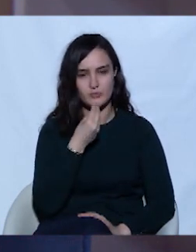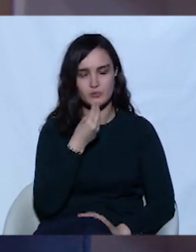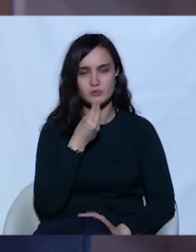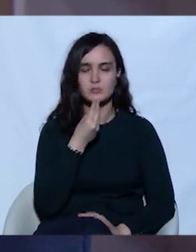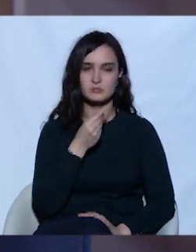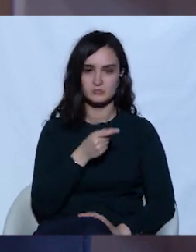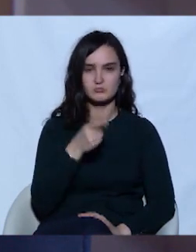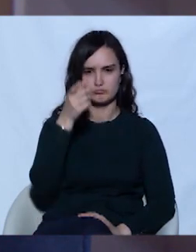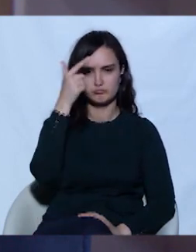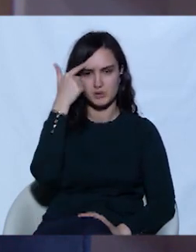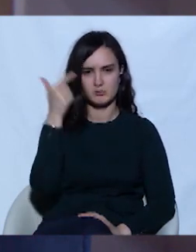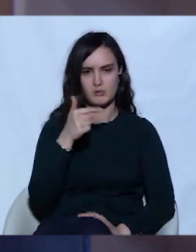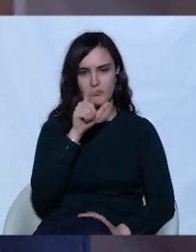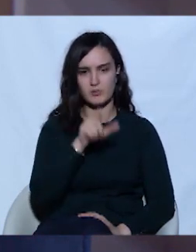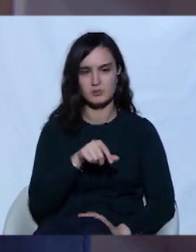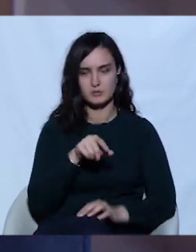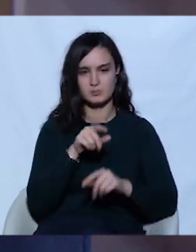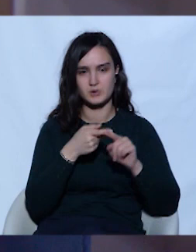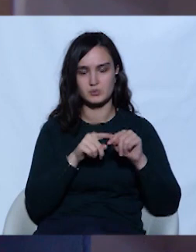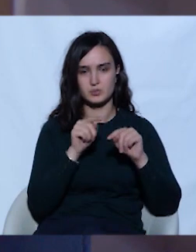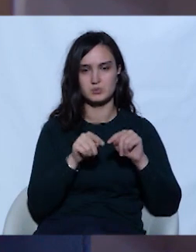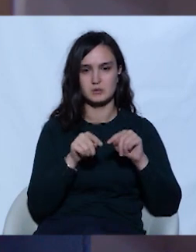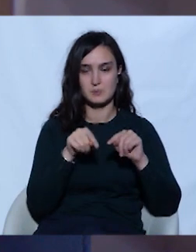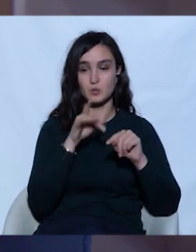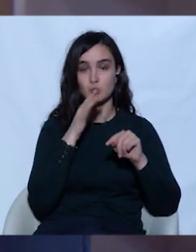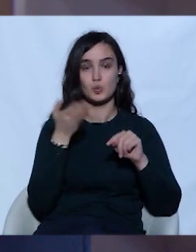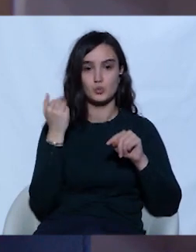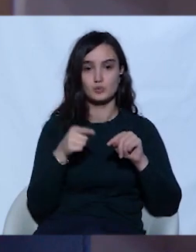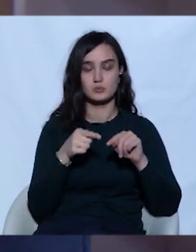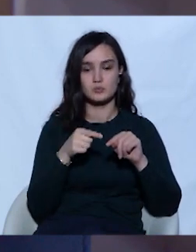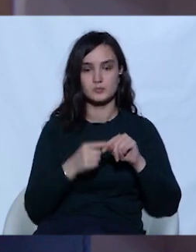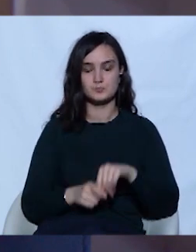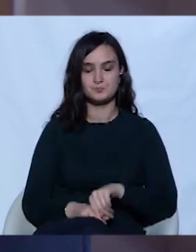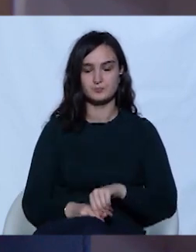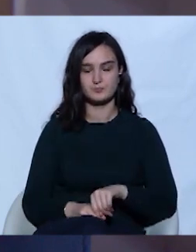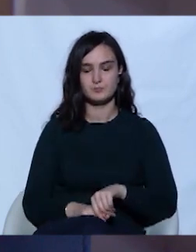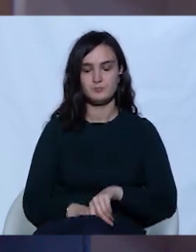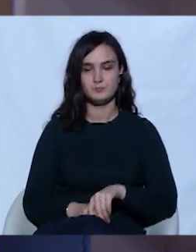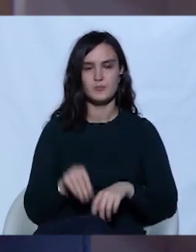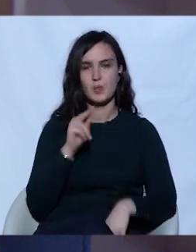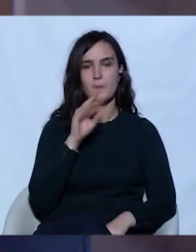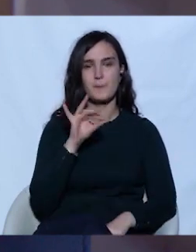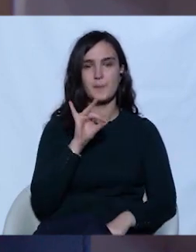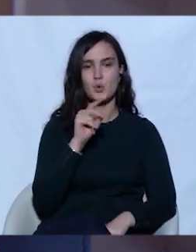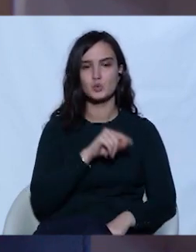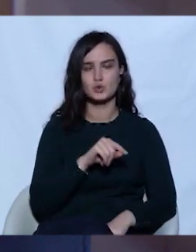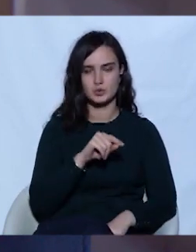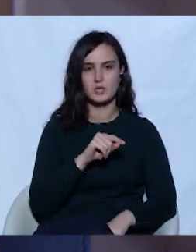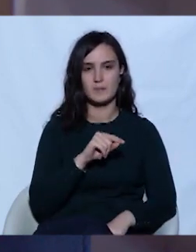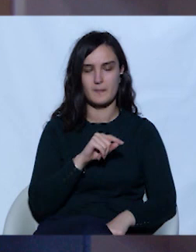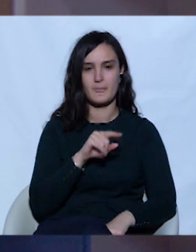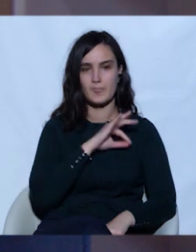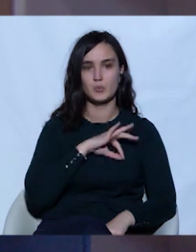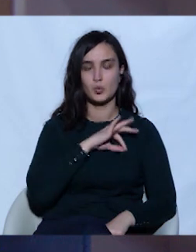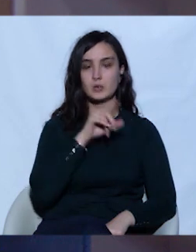rich and gaining social status, so he tries to manipulate people to get that. And that's why he proposed to Emma in the first